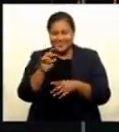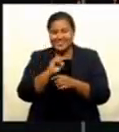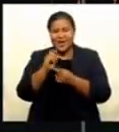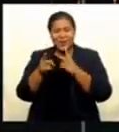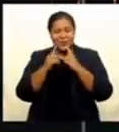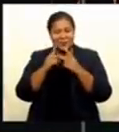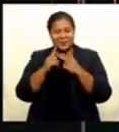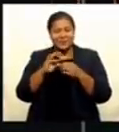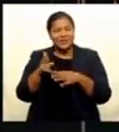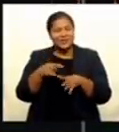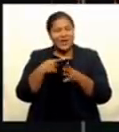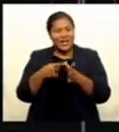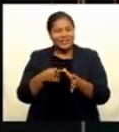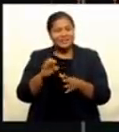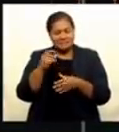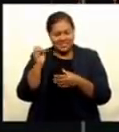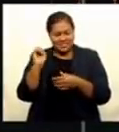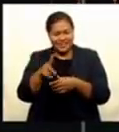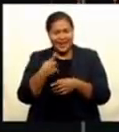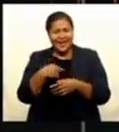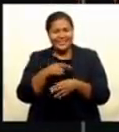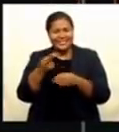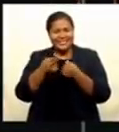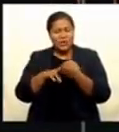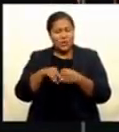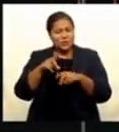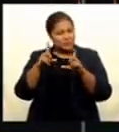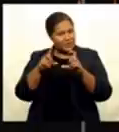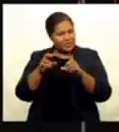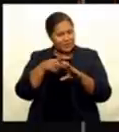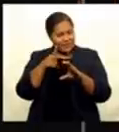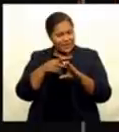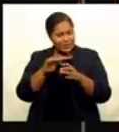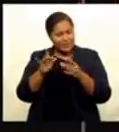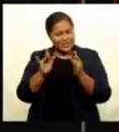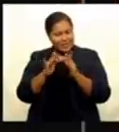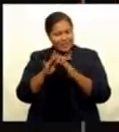to answer. And you can send us newsworthy pictures and videos. Email